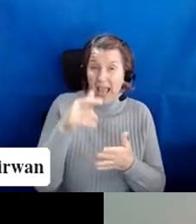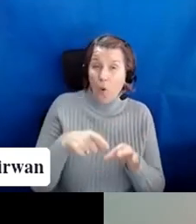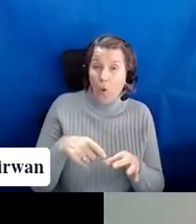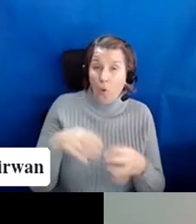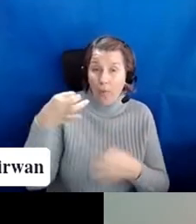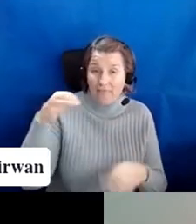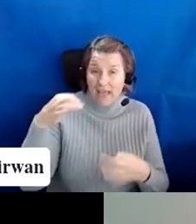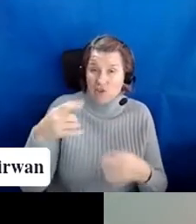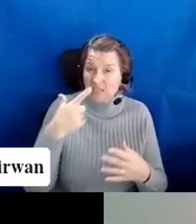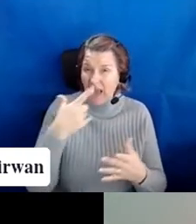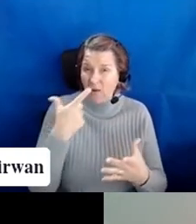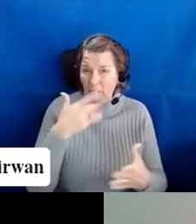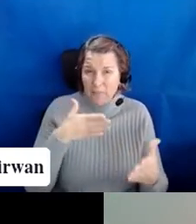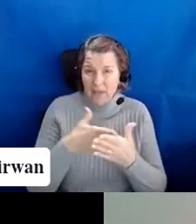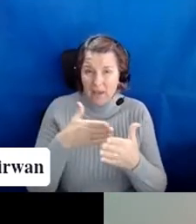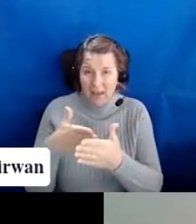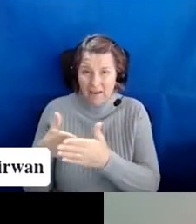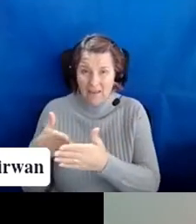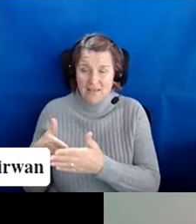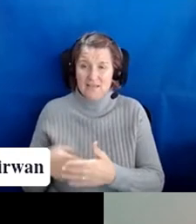was something you mentioned a bit as well.